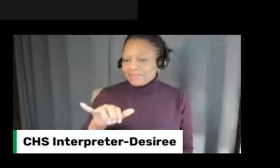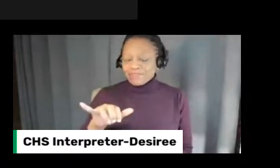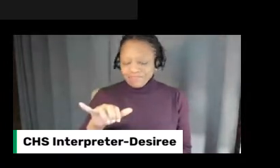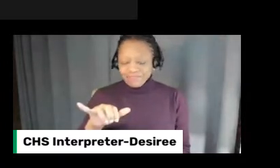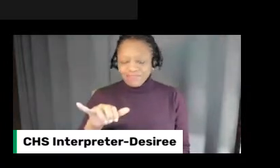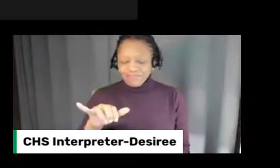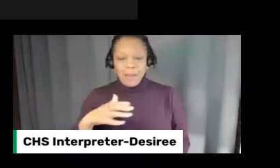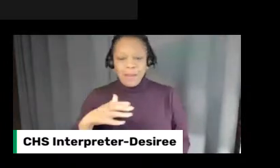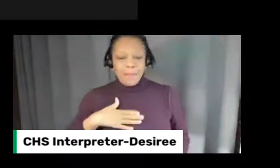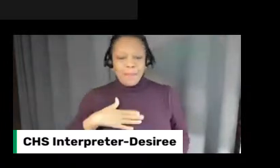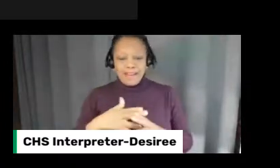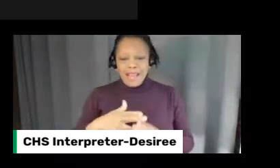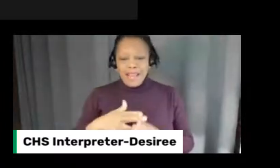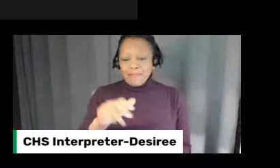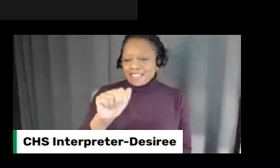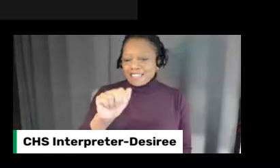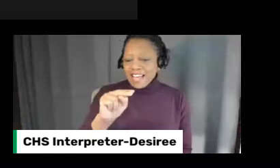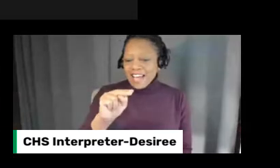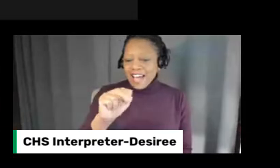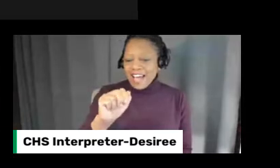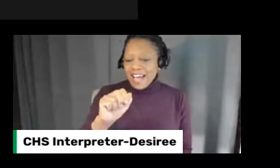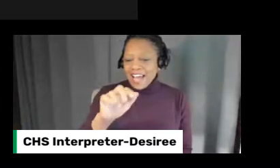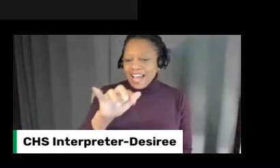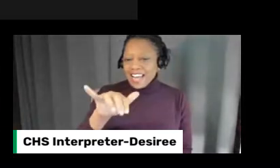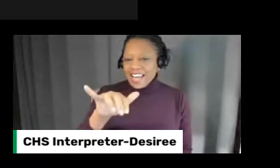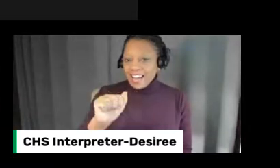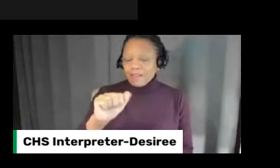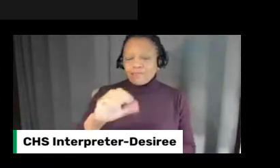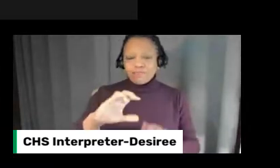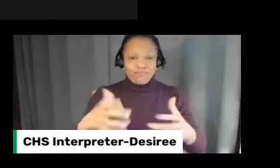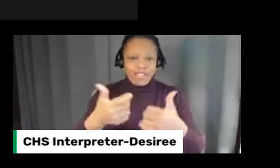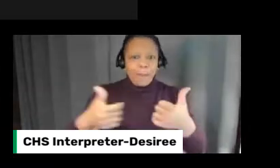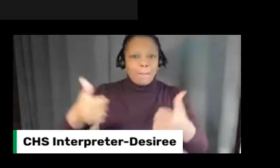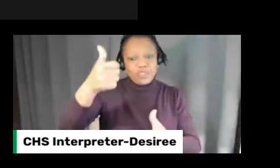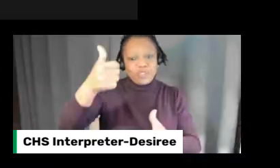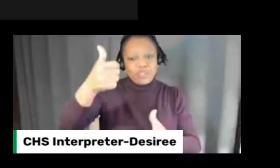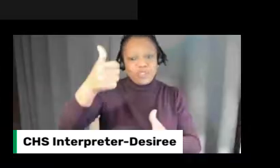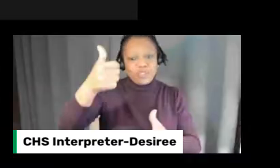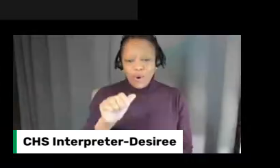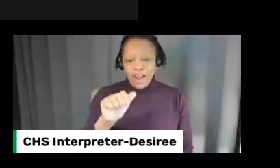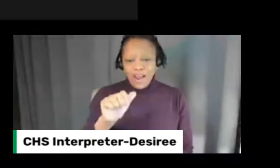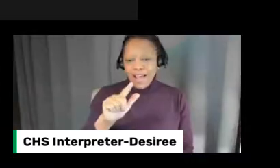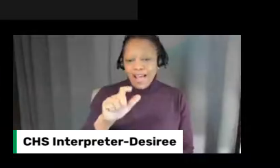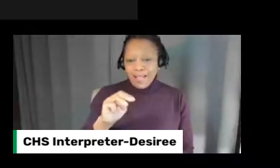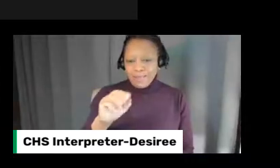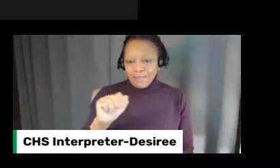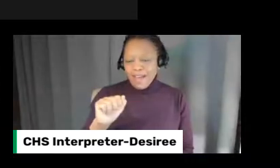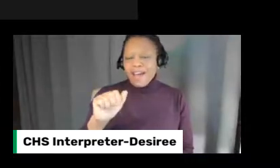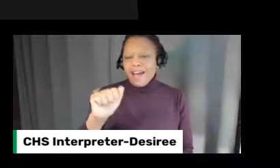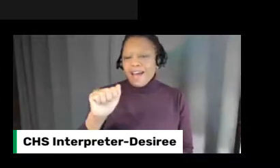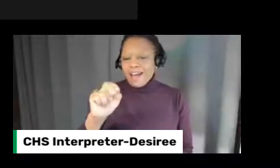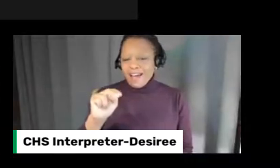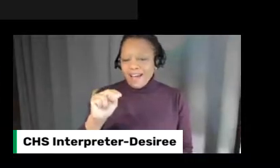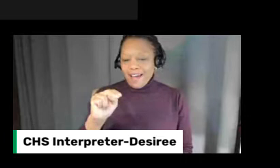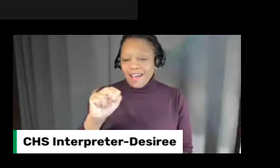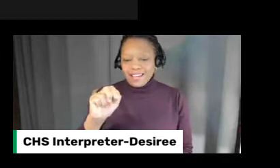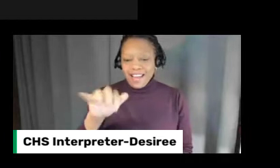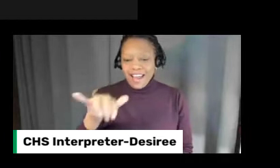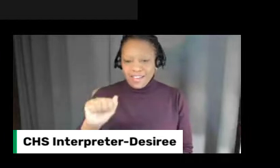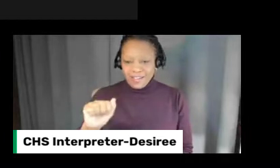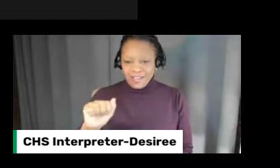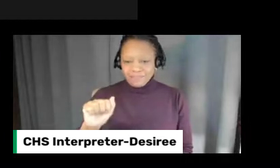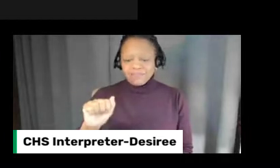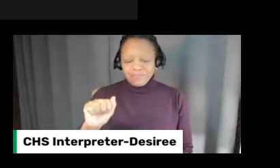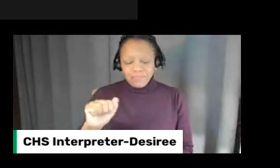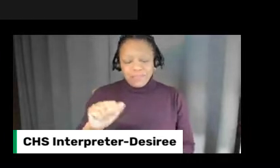welcome you for joining this panel today and for also being so patient with us. We had a few technical difficulties, but